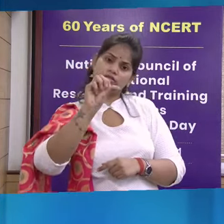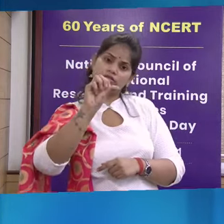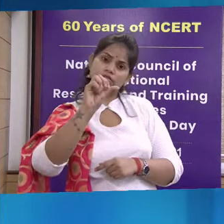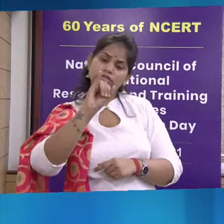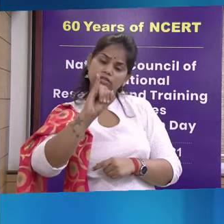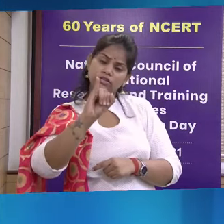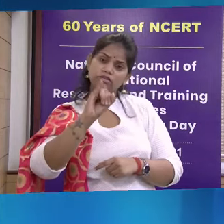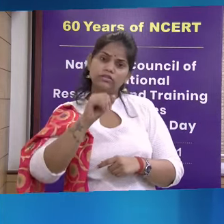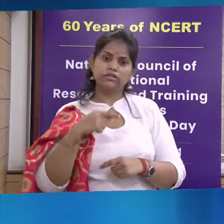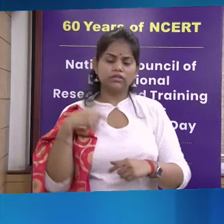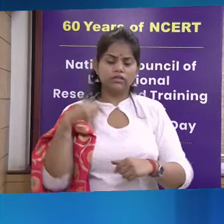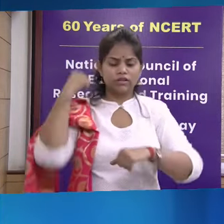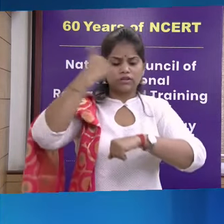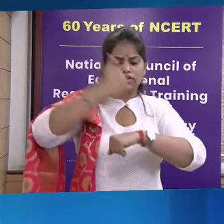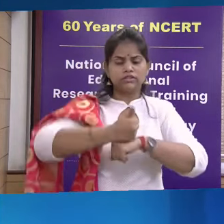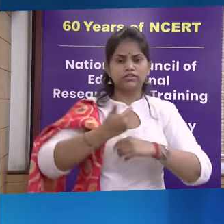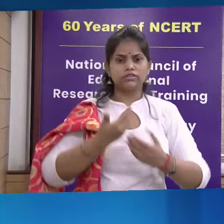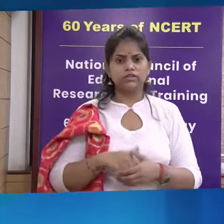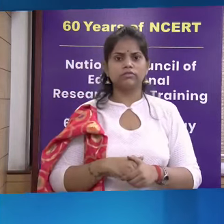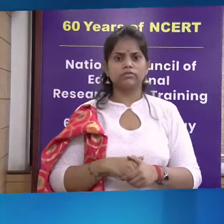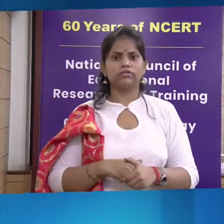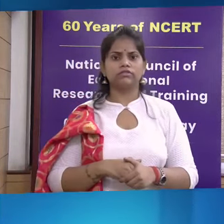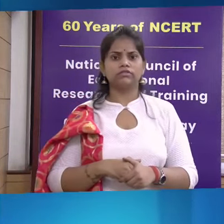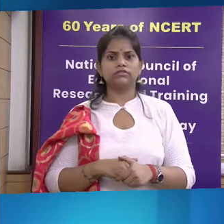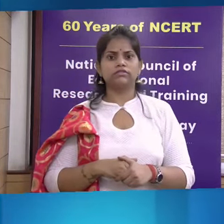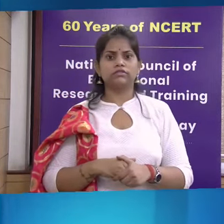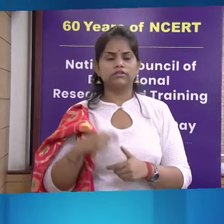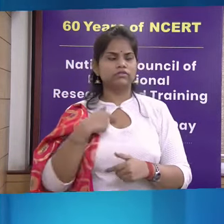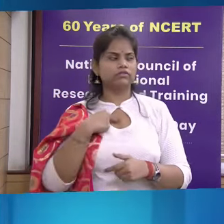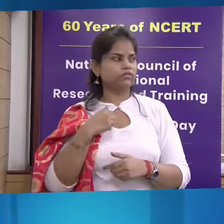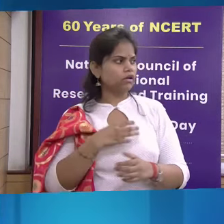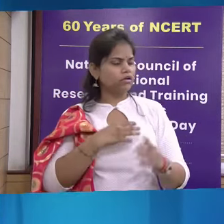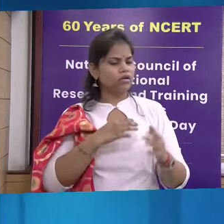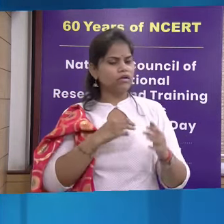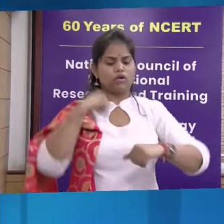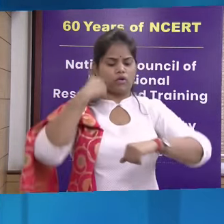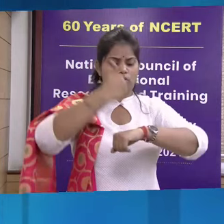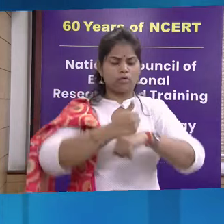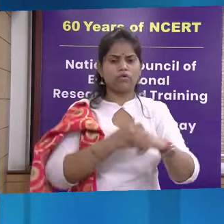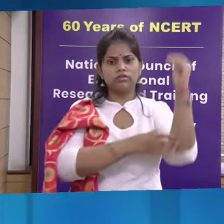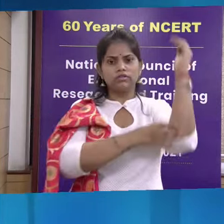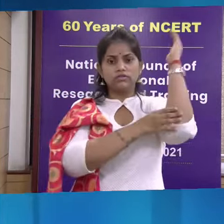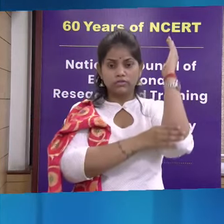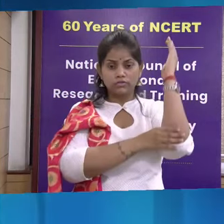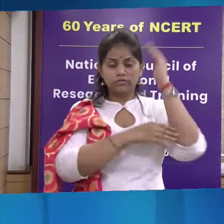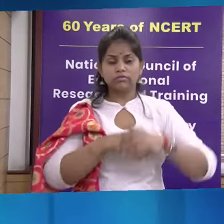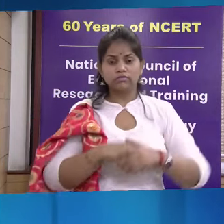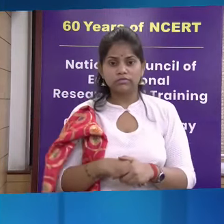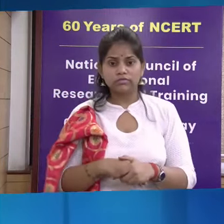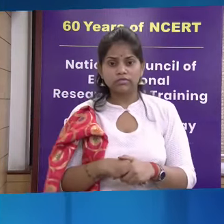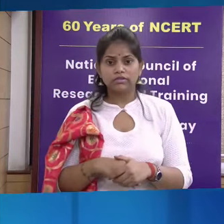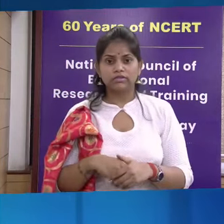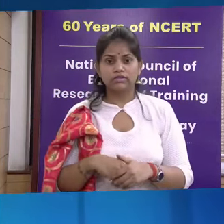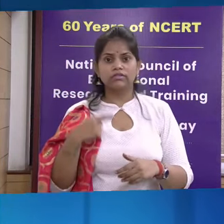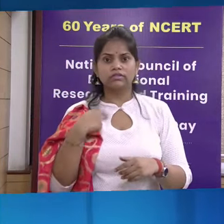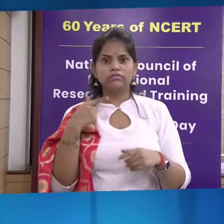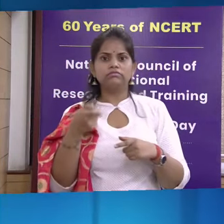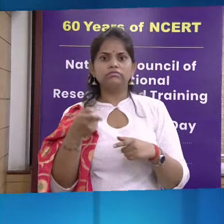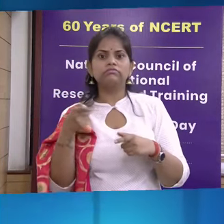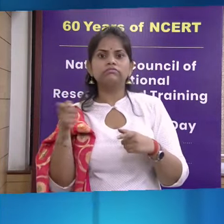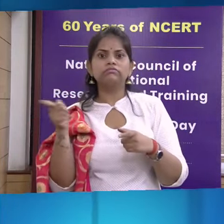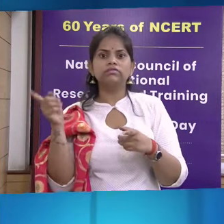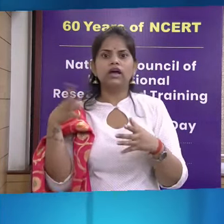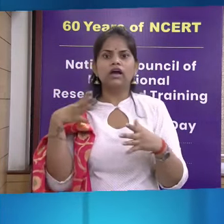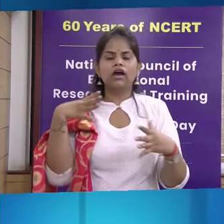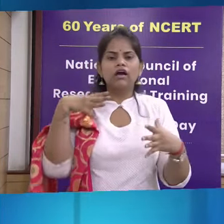established. Built on the foundation pillar of access, equity, quality, affordability, and